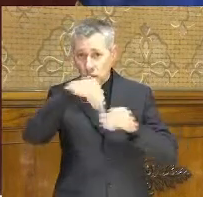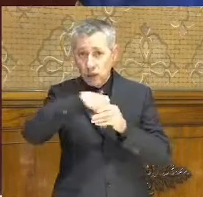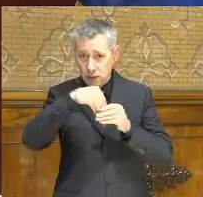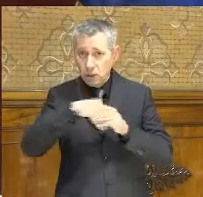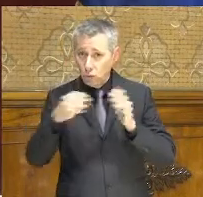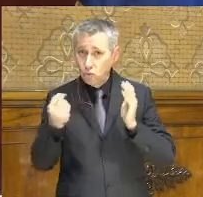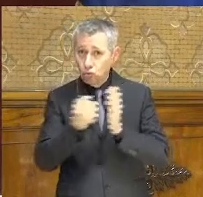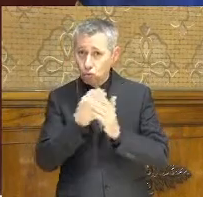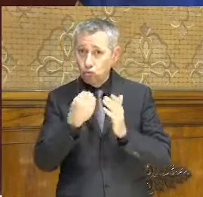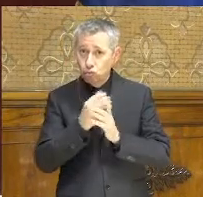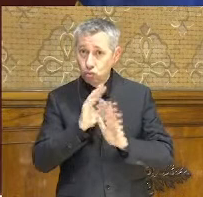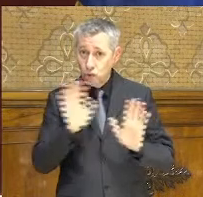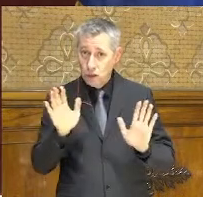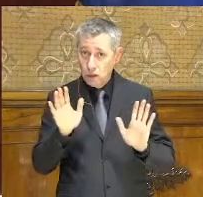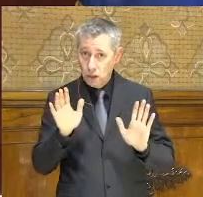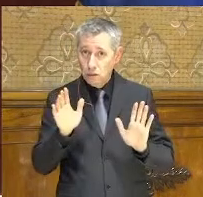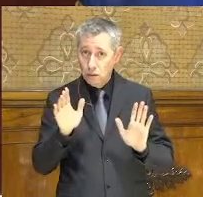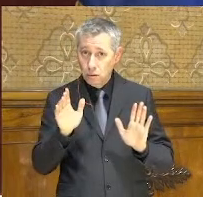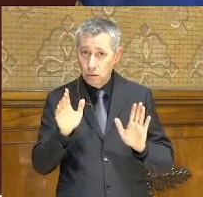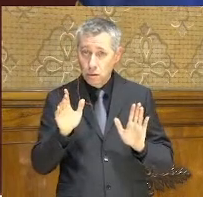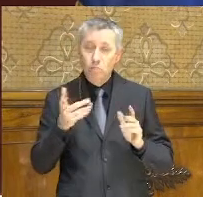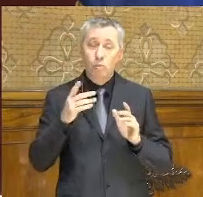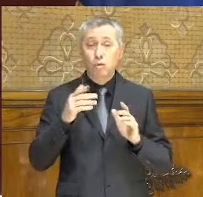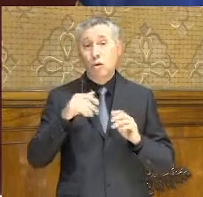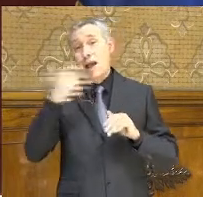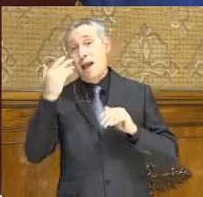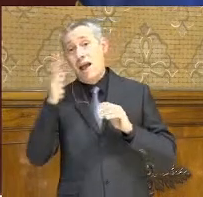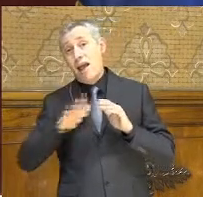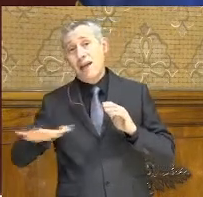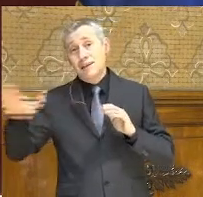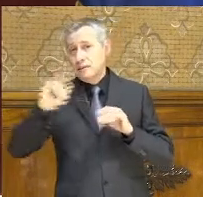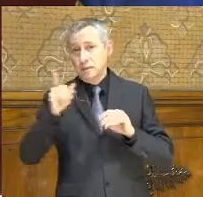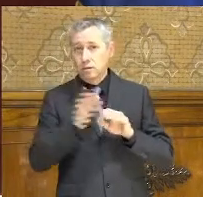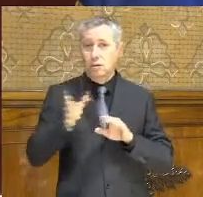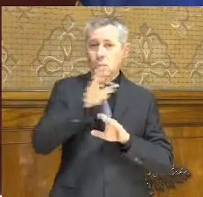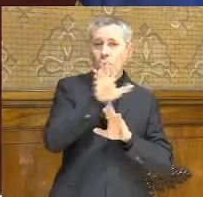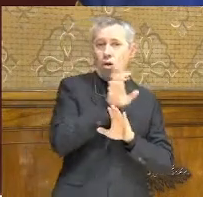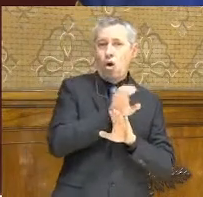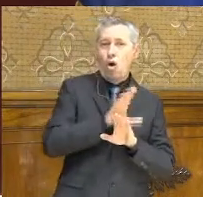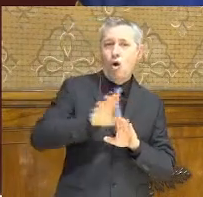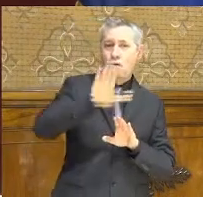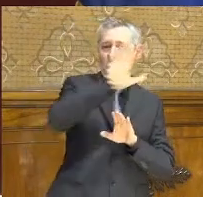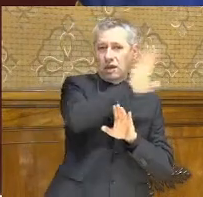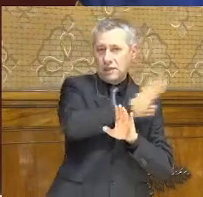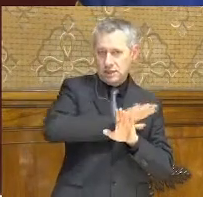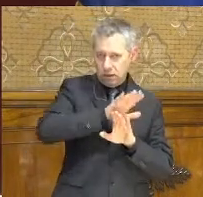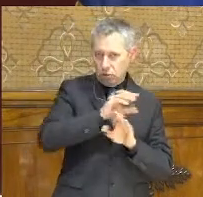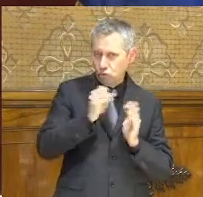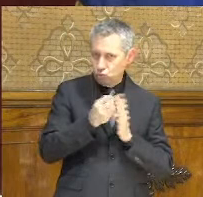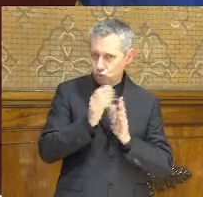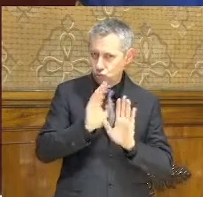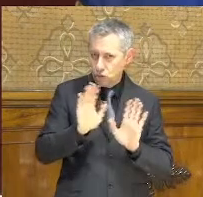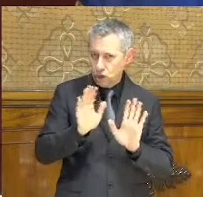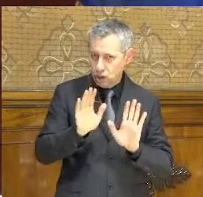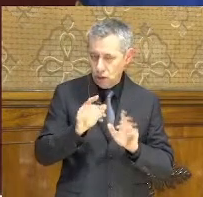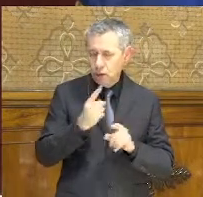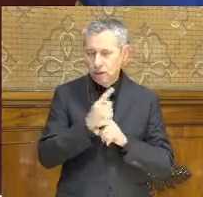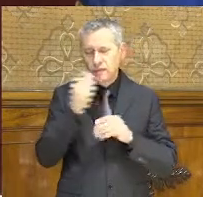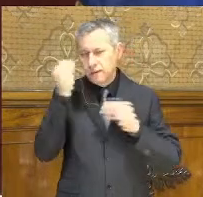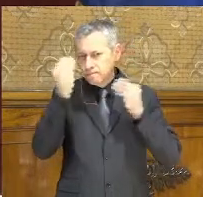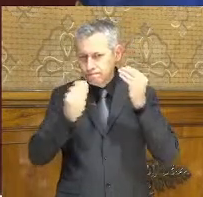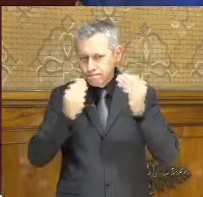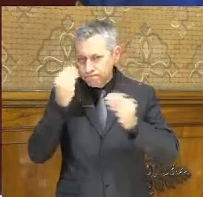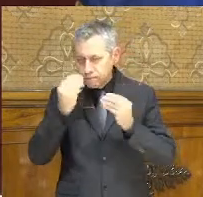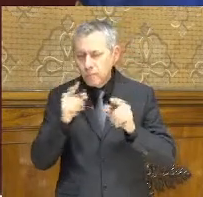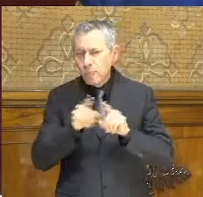democracy, we have to think of them as a long delayed, in that Freudian sense,